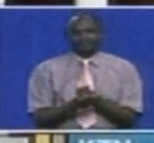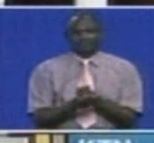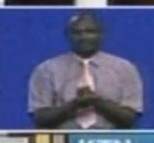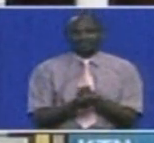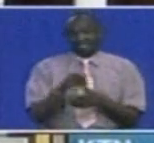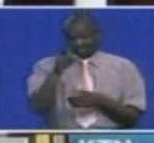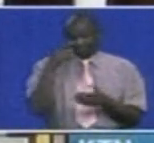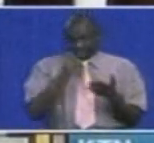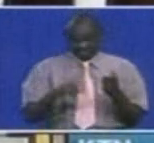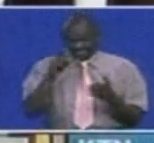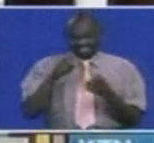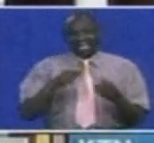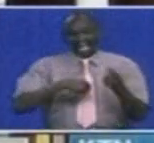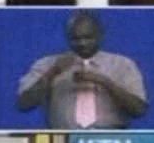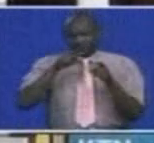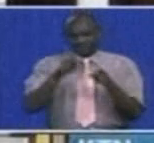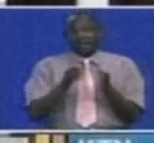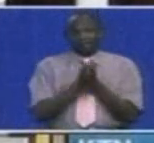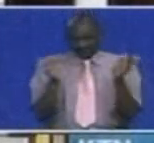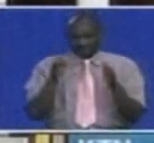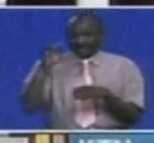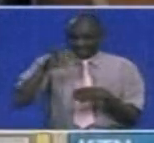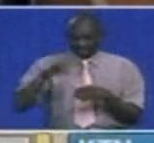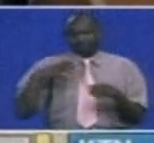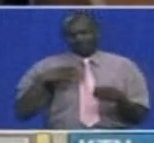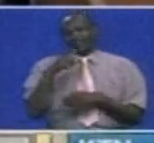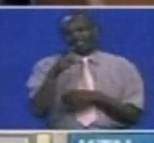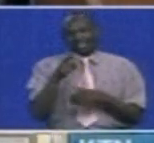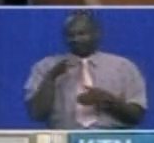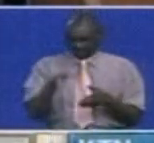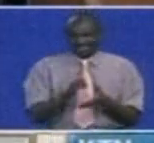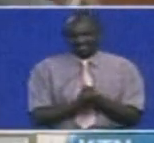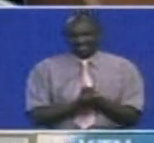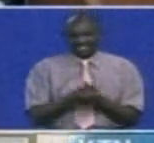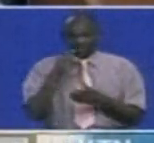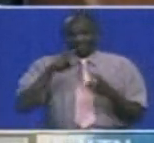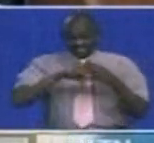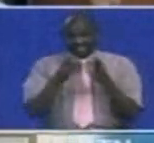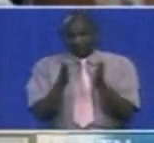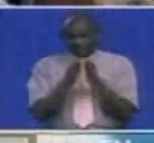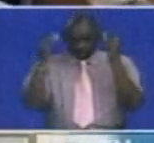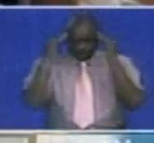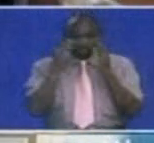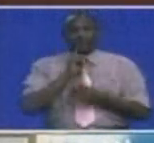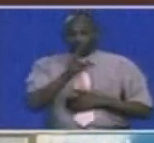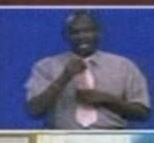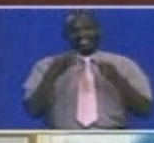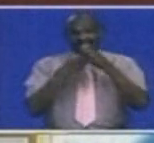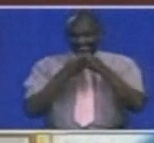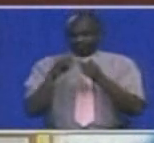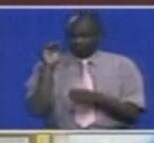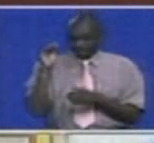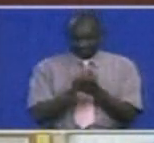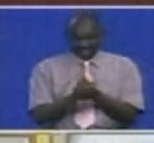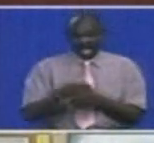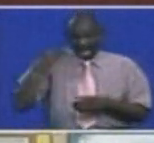It has been an eventful day for public service vehicle operators, one that began with a court ruling at 8 a.m. High Court